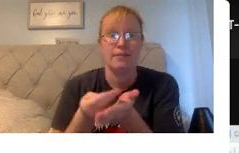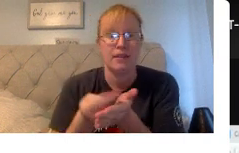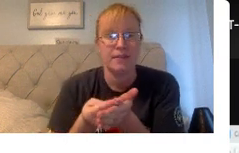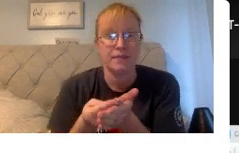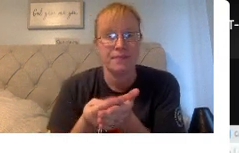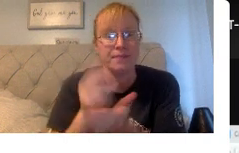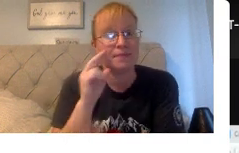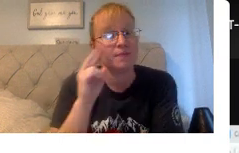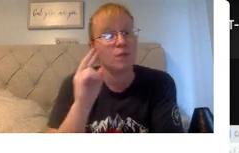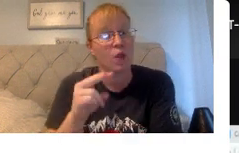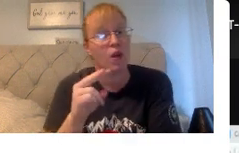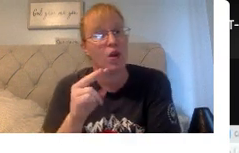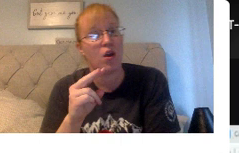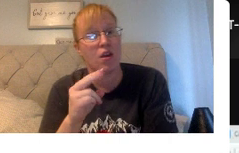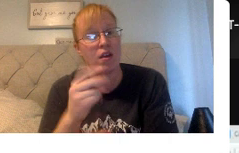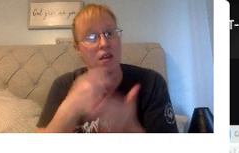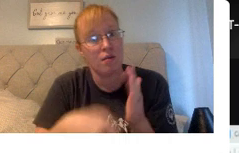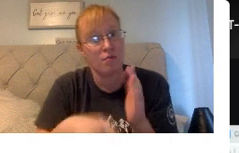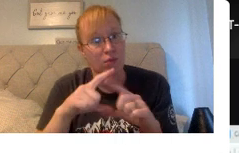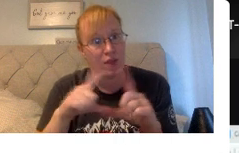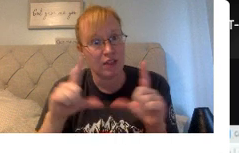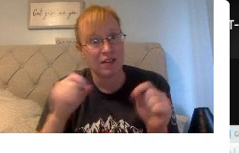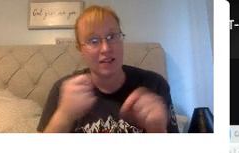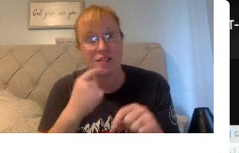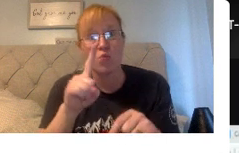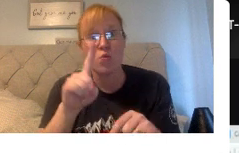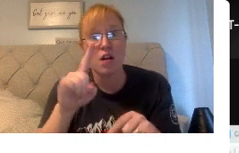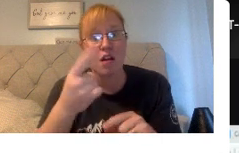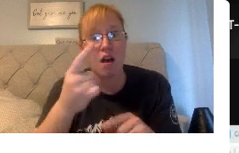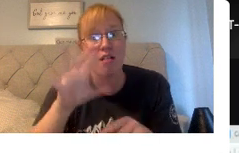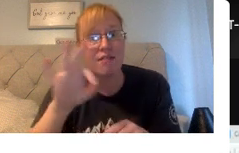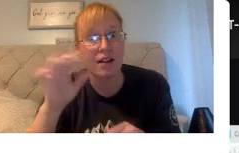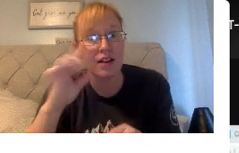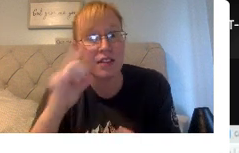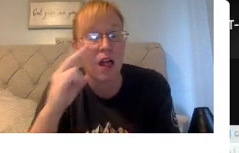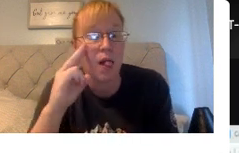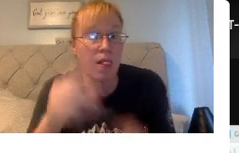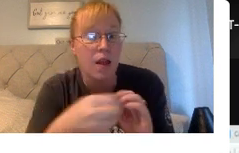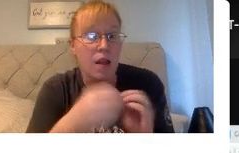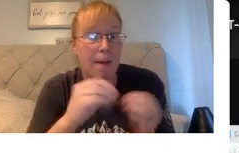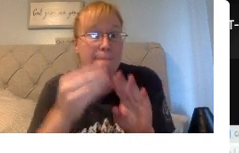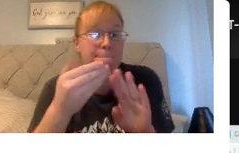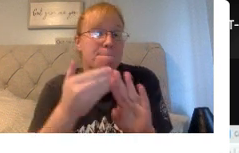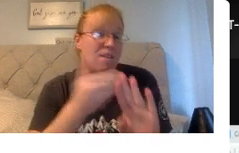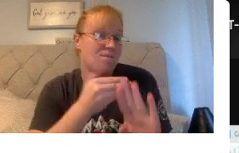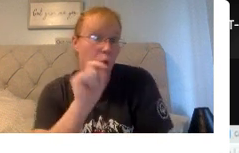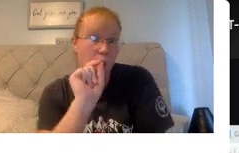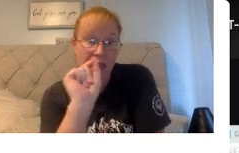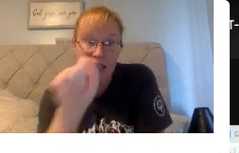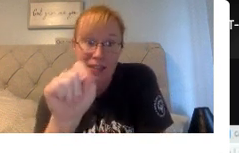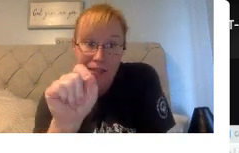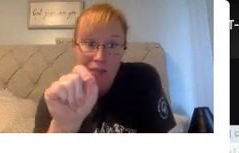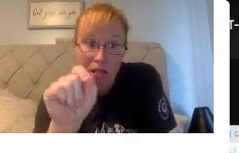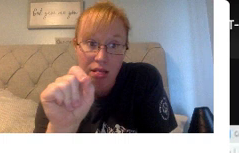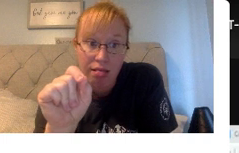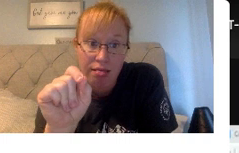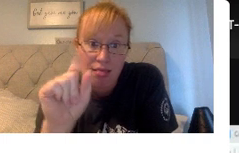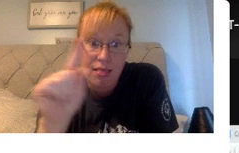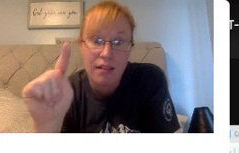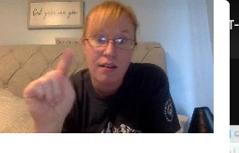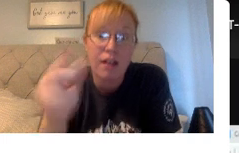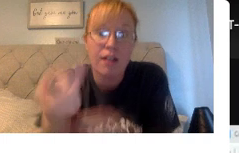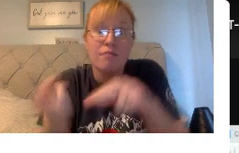looking at my price tag, it says $1.99. I look at my number before the decimal and I go 1 up from